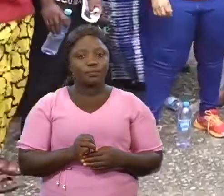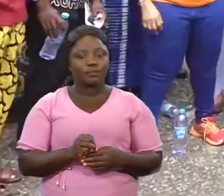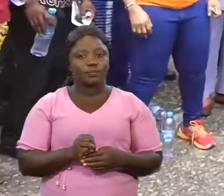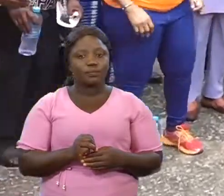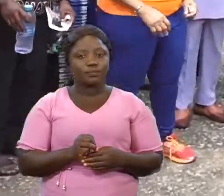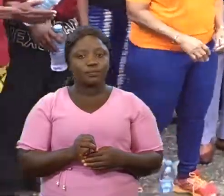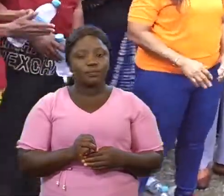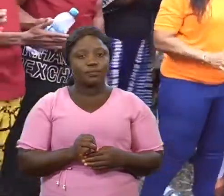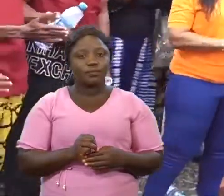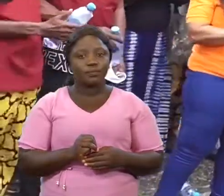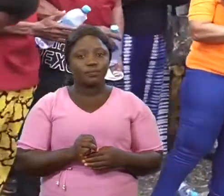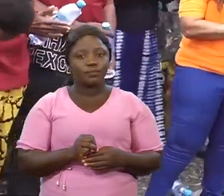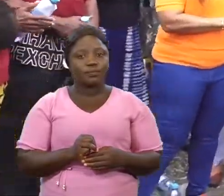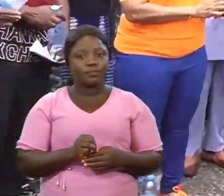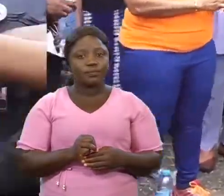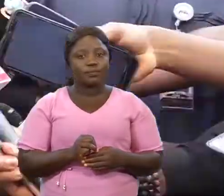6, 7, 8, 9, 10. Thank you very much.